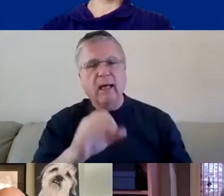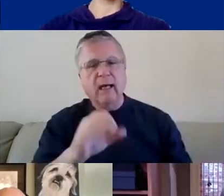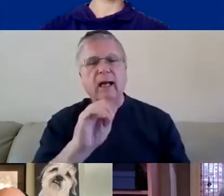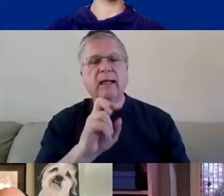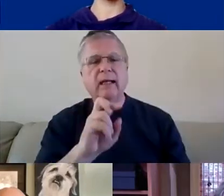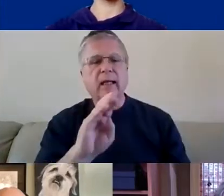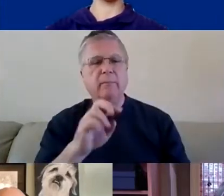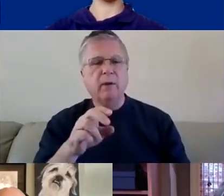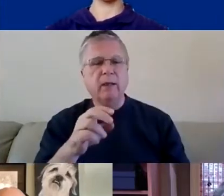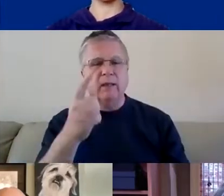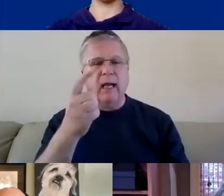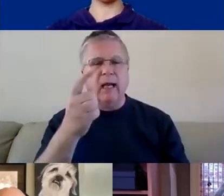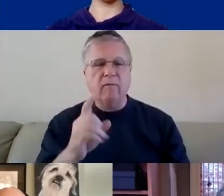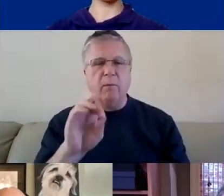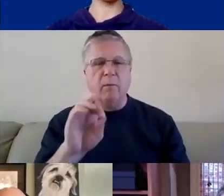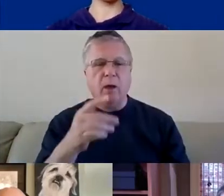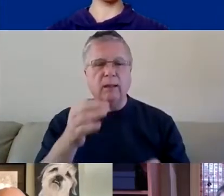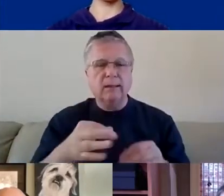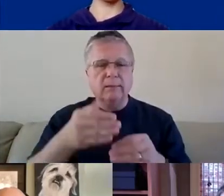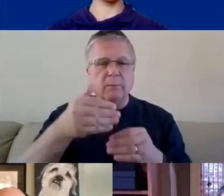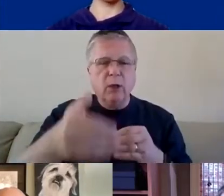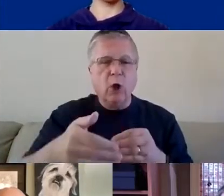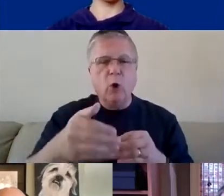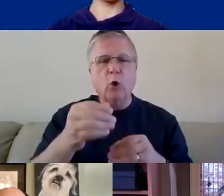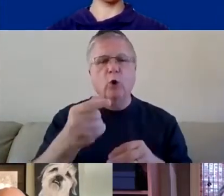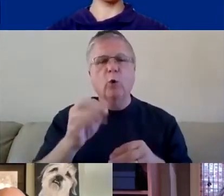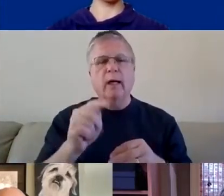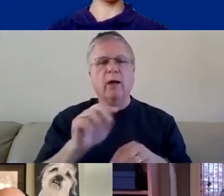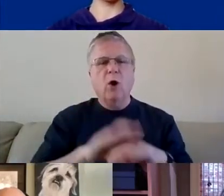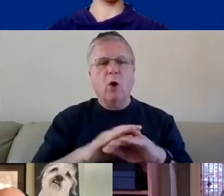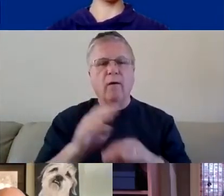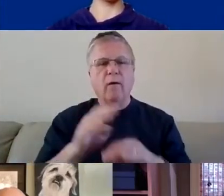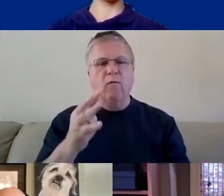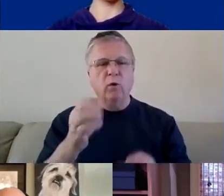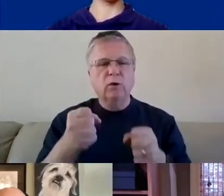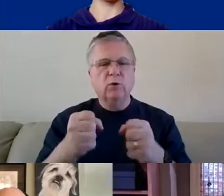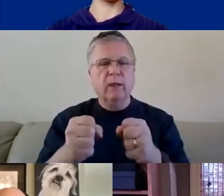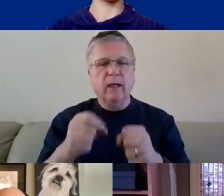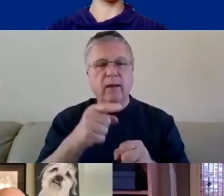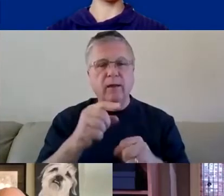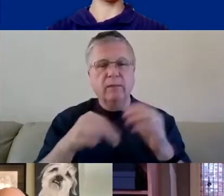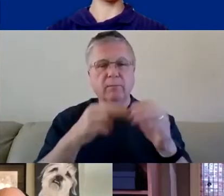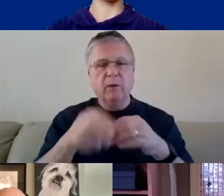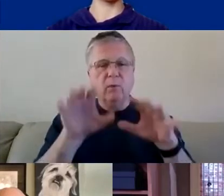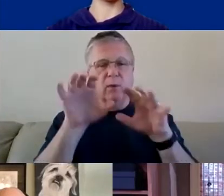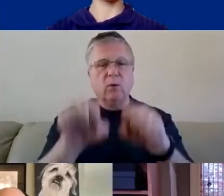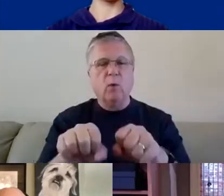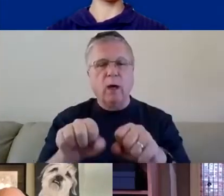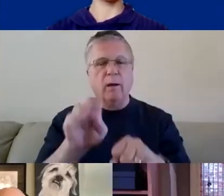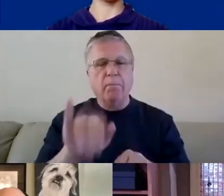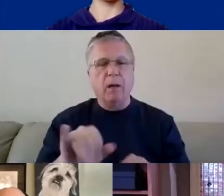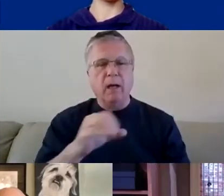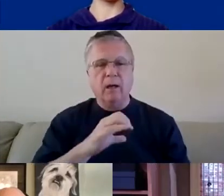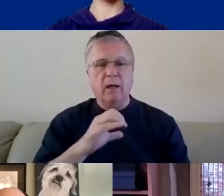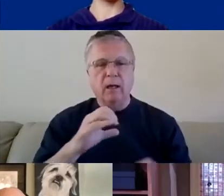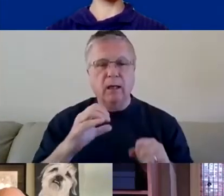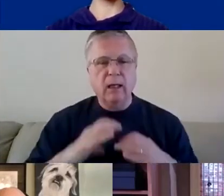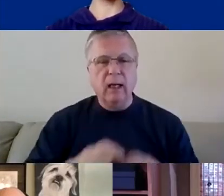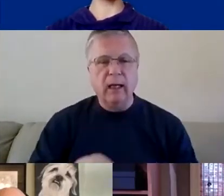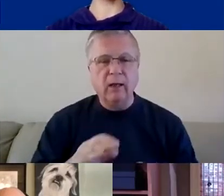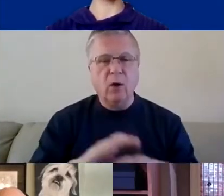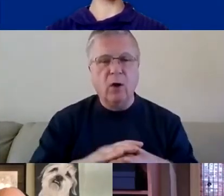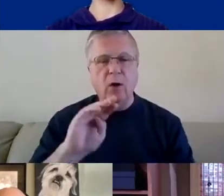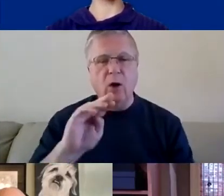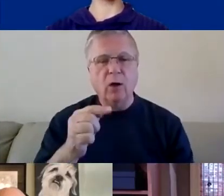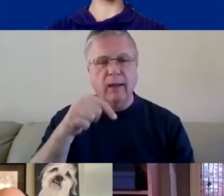block below Grant Street on Forbes. The building was acquired by our client in August of this year, with